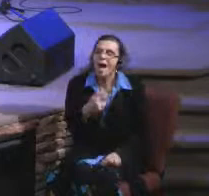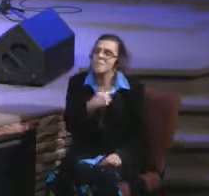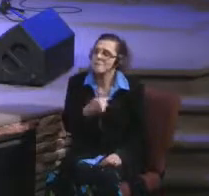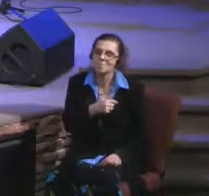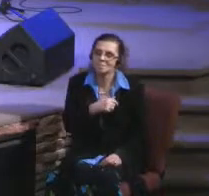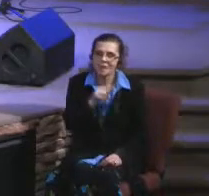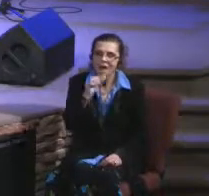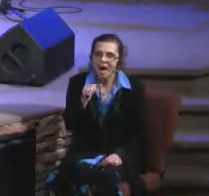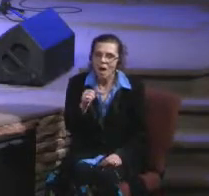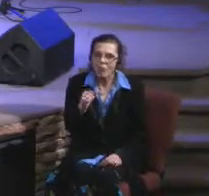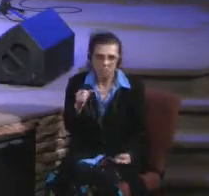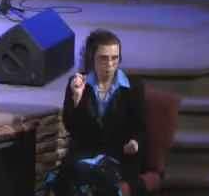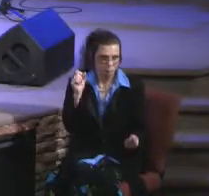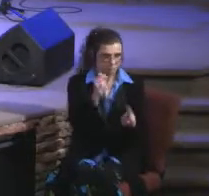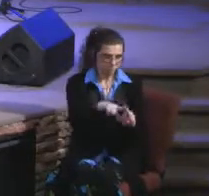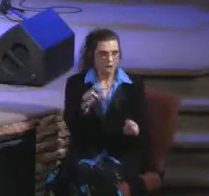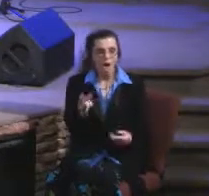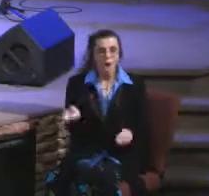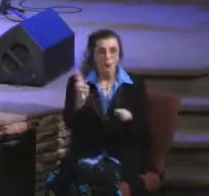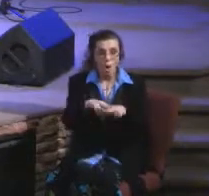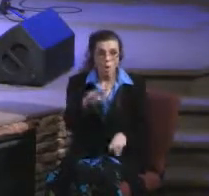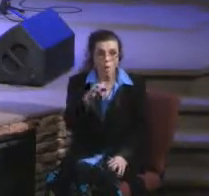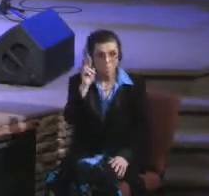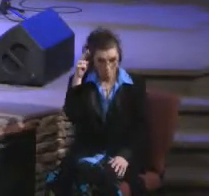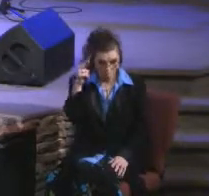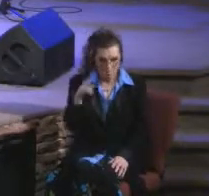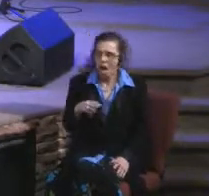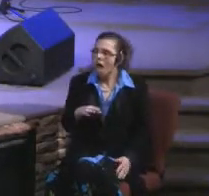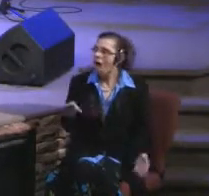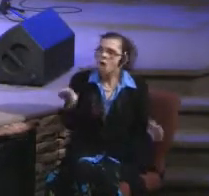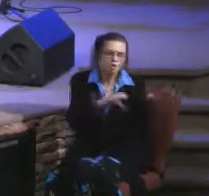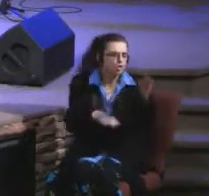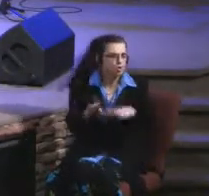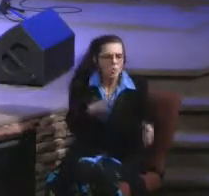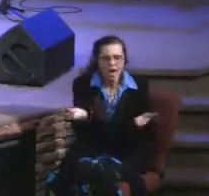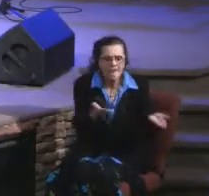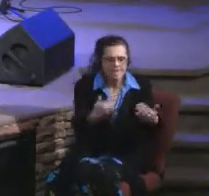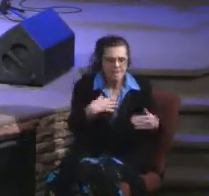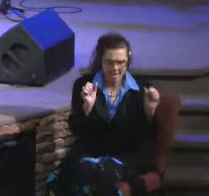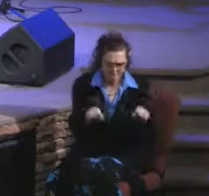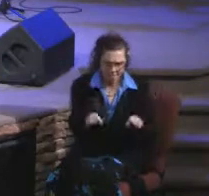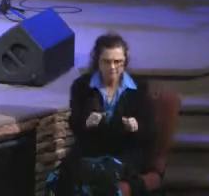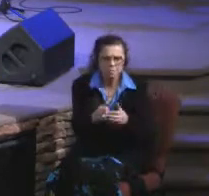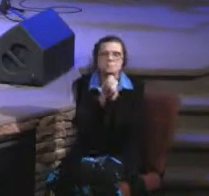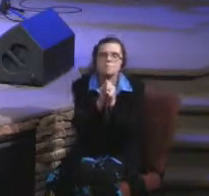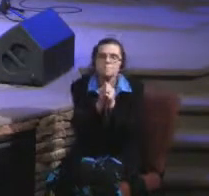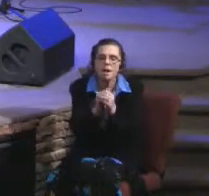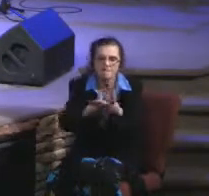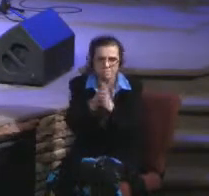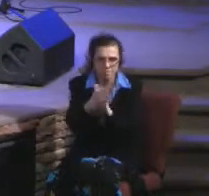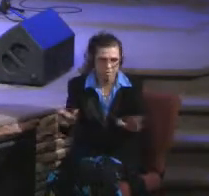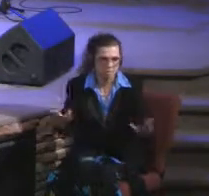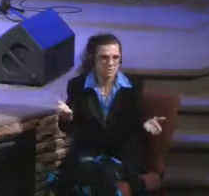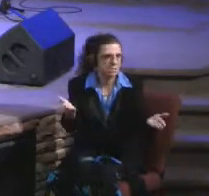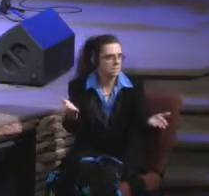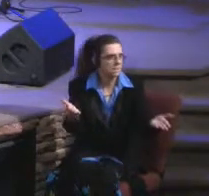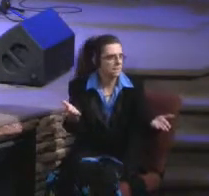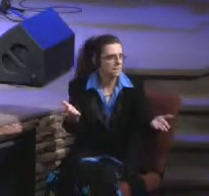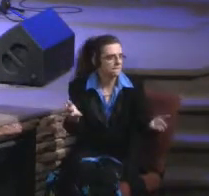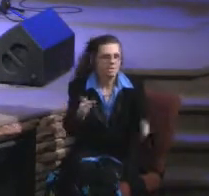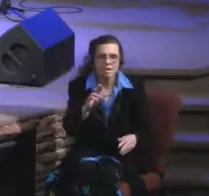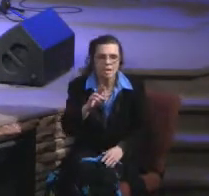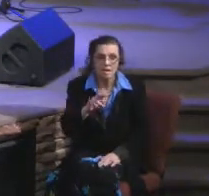do it intentionally. And if I do, please let me know. And I'll do everything I can to beg for your forgiveness, because it's